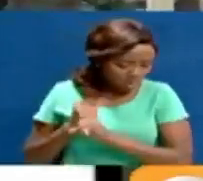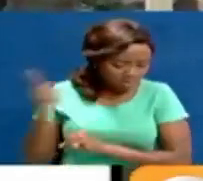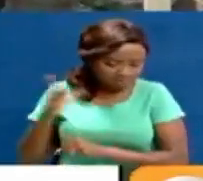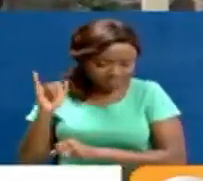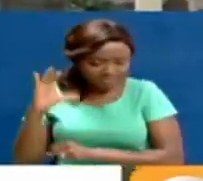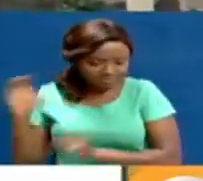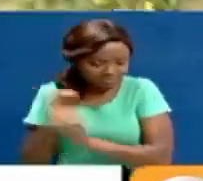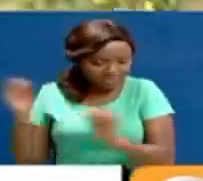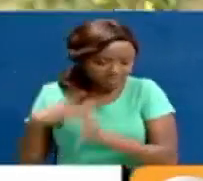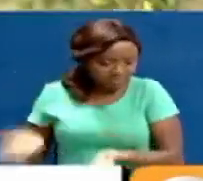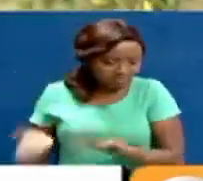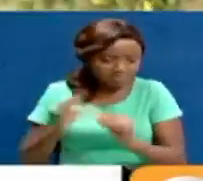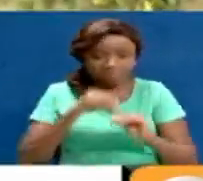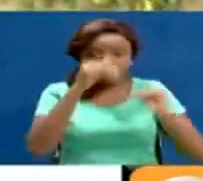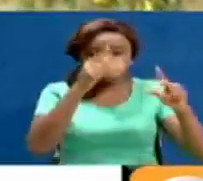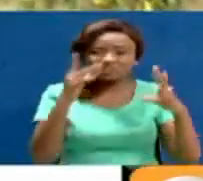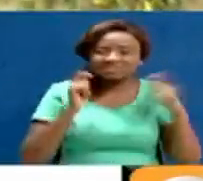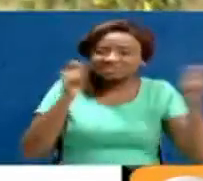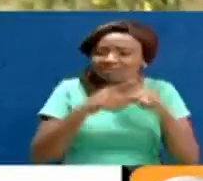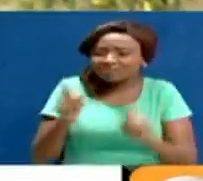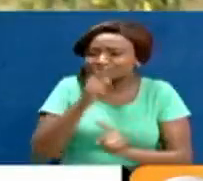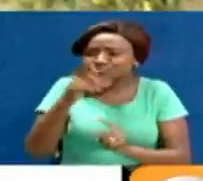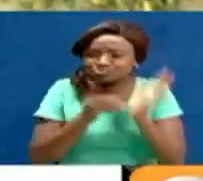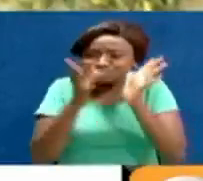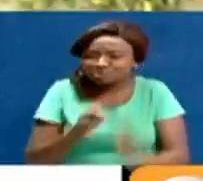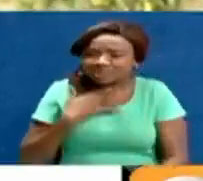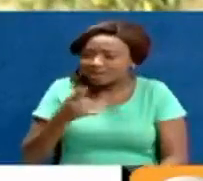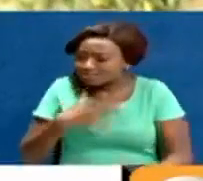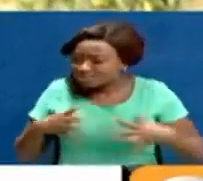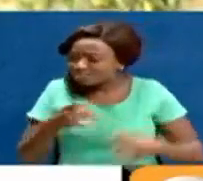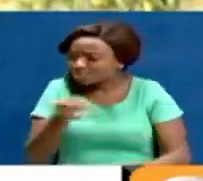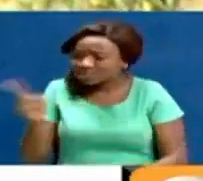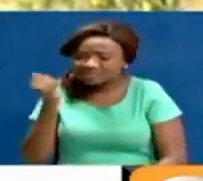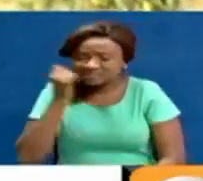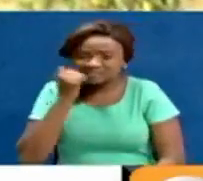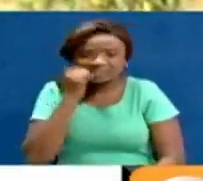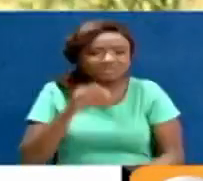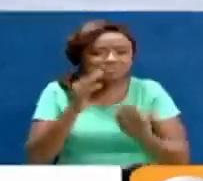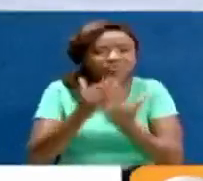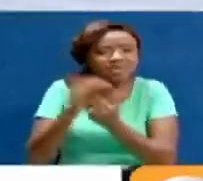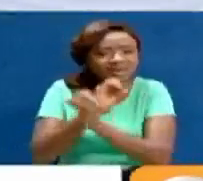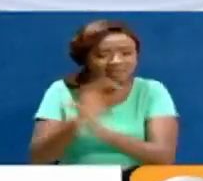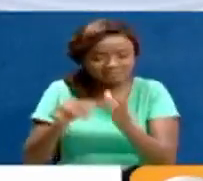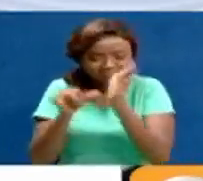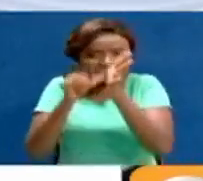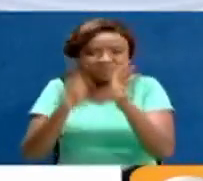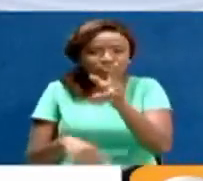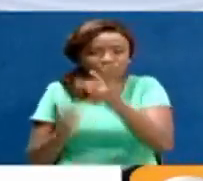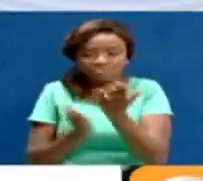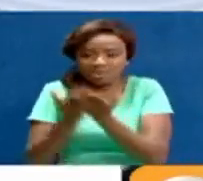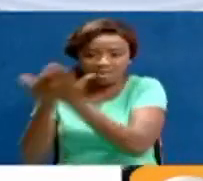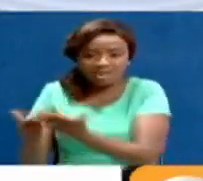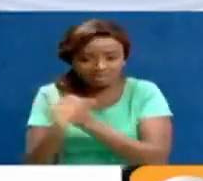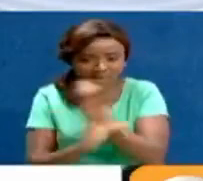you go on strike and you have patients who require your service round the clock, you are not doing service to your country. Whoever is going